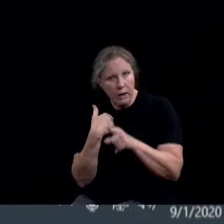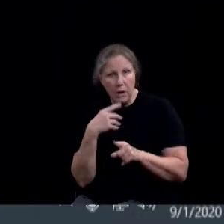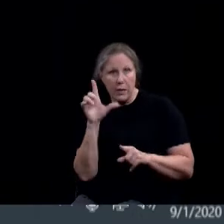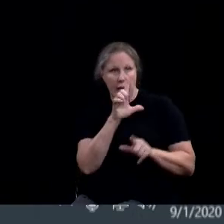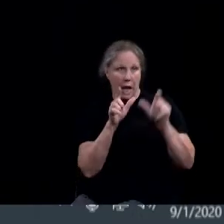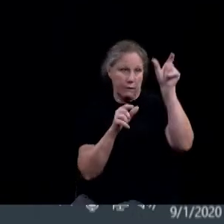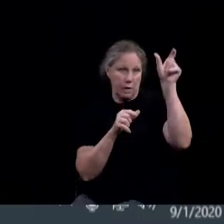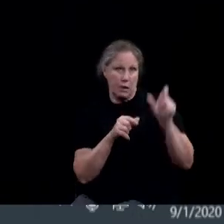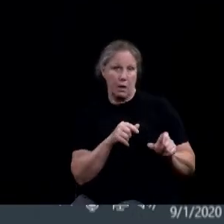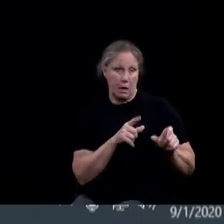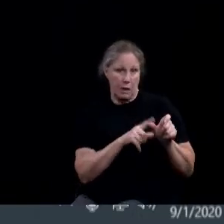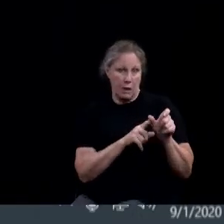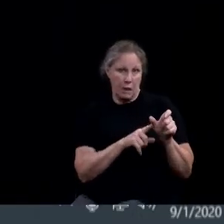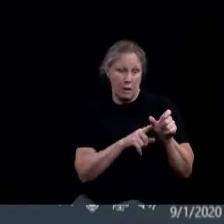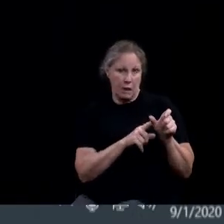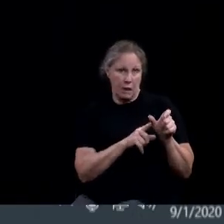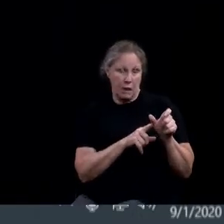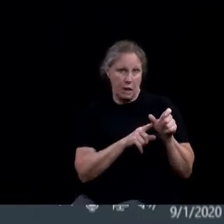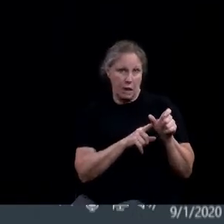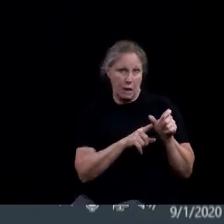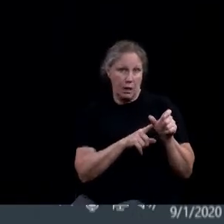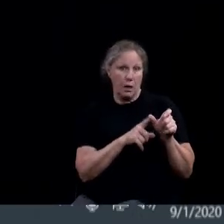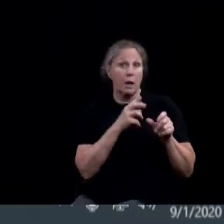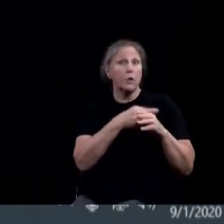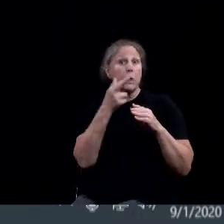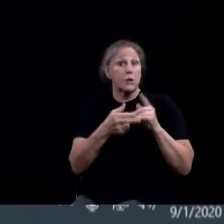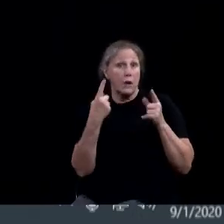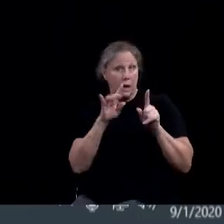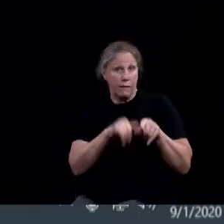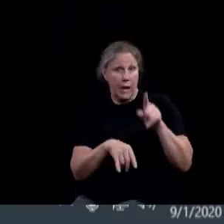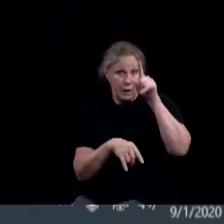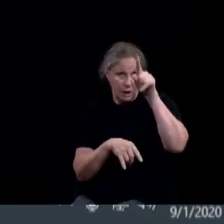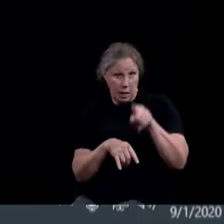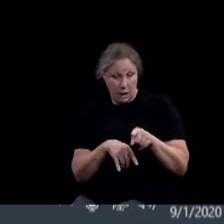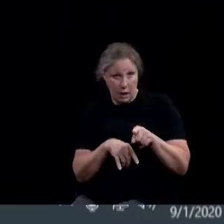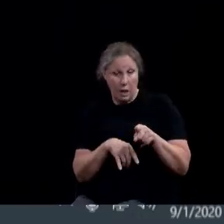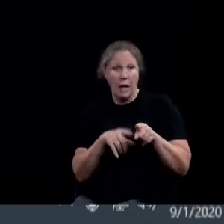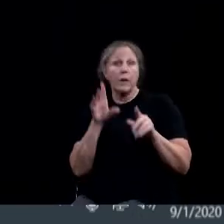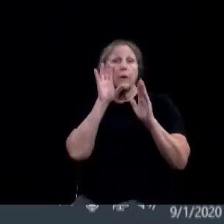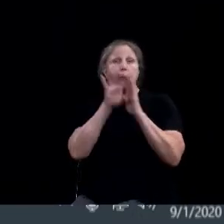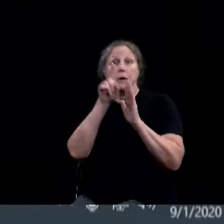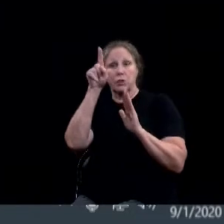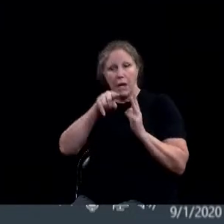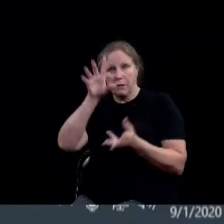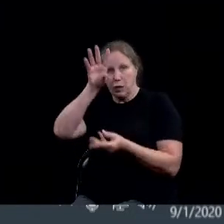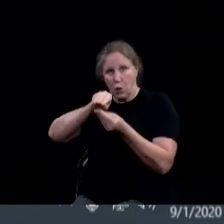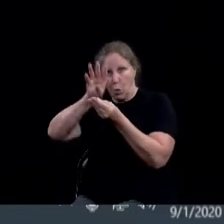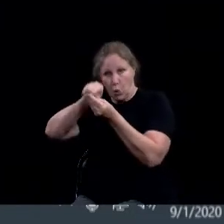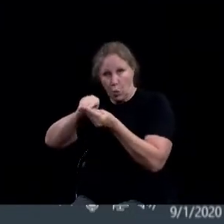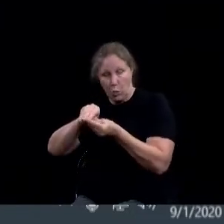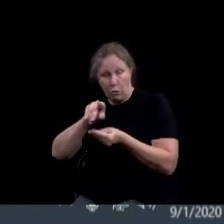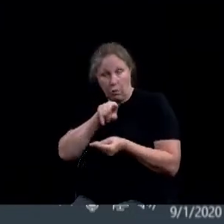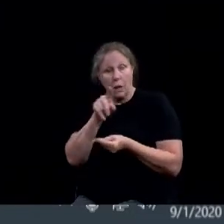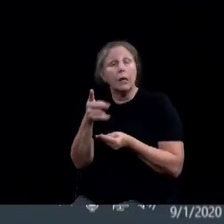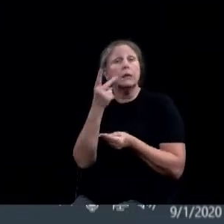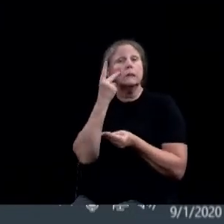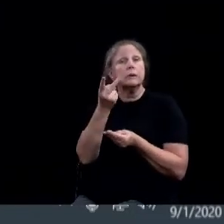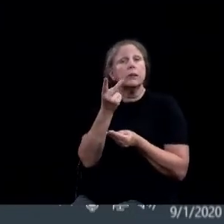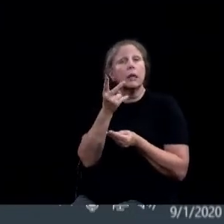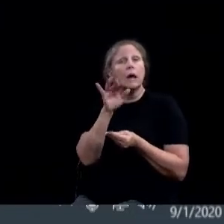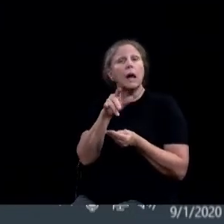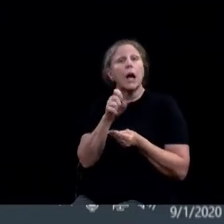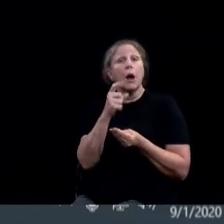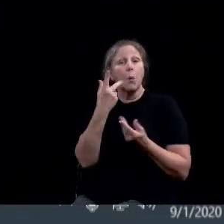results, and each one of these graphs has a total. To get a quick view of the violations, what kind of violations there